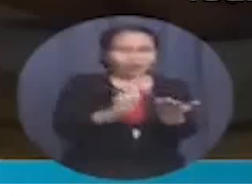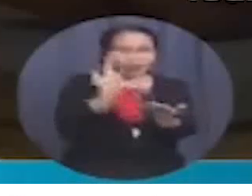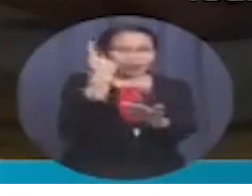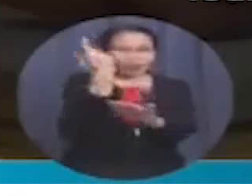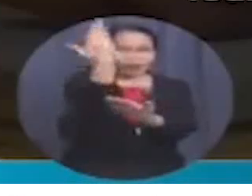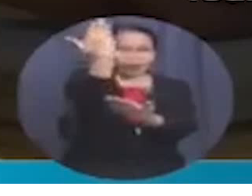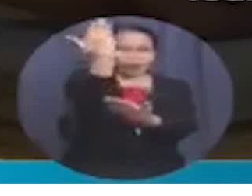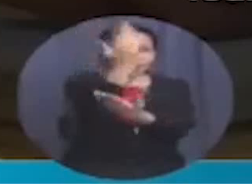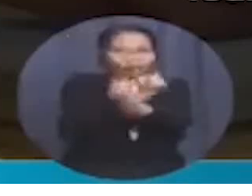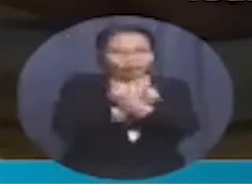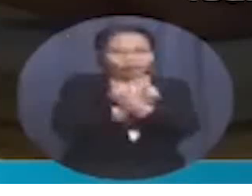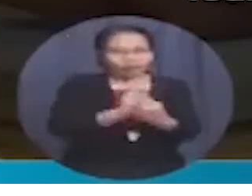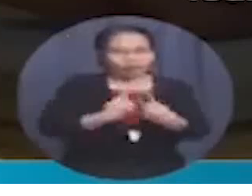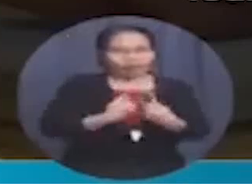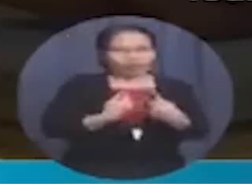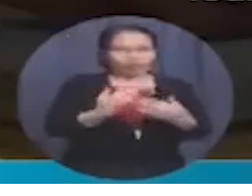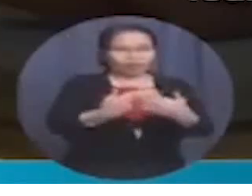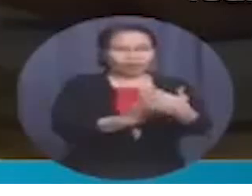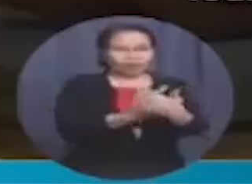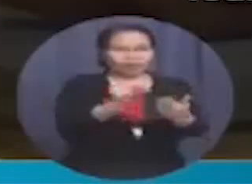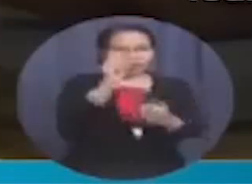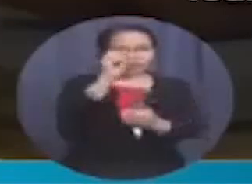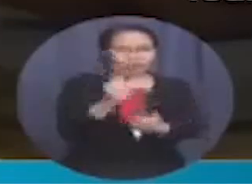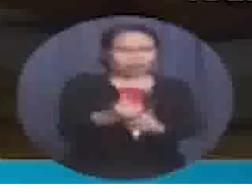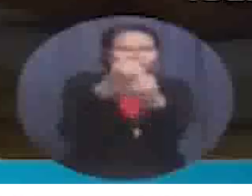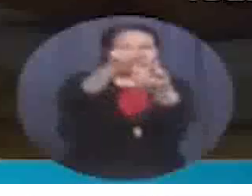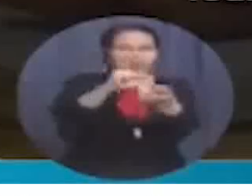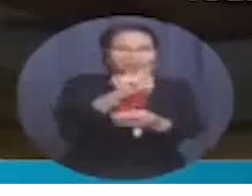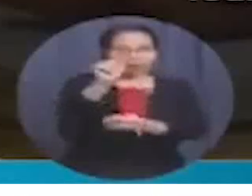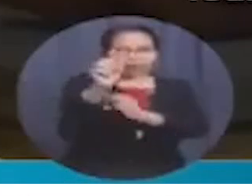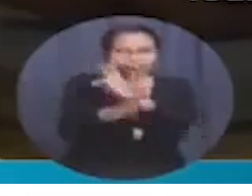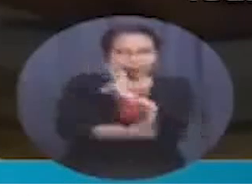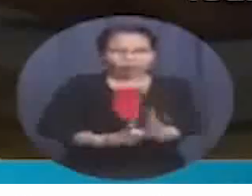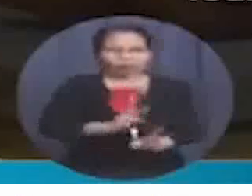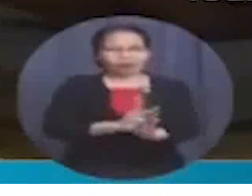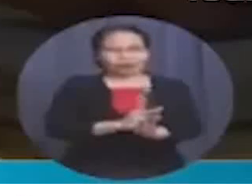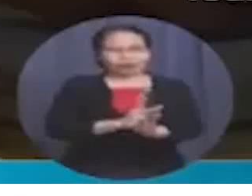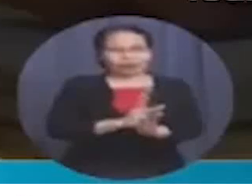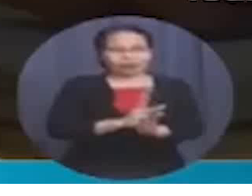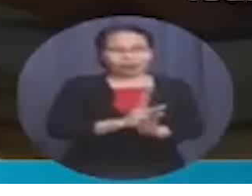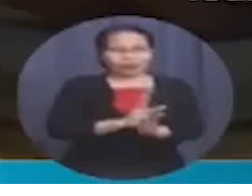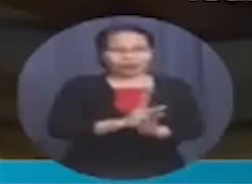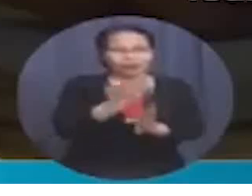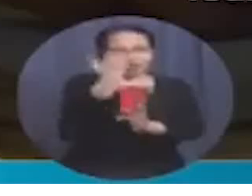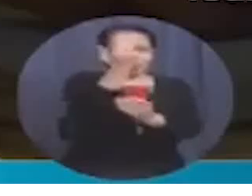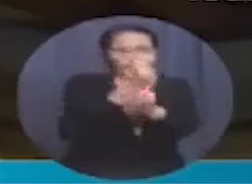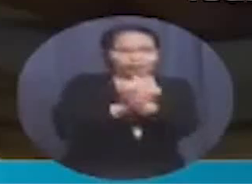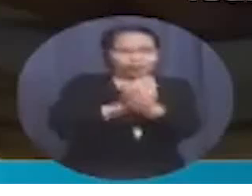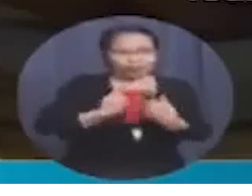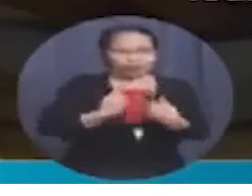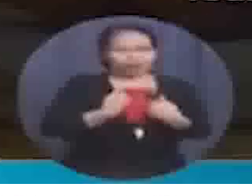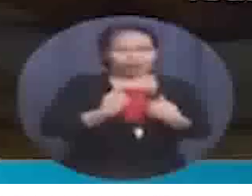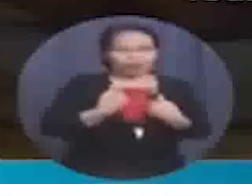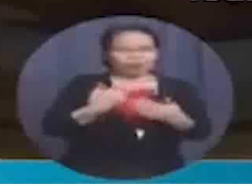me, for thou lovedst me before the foundation of the world. Thou lovedst